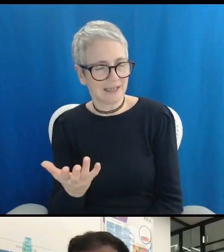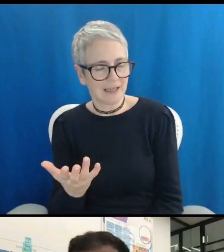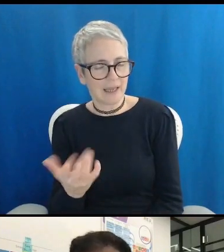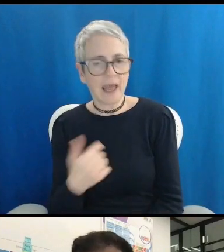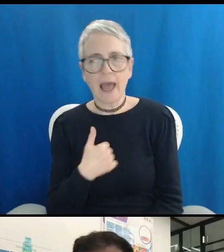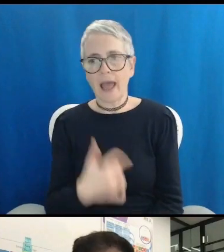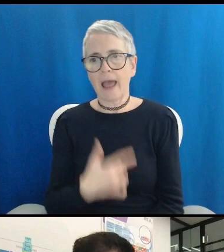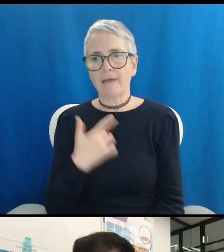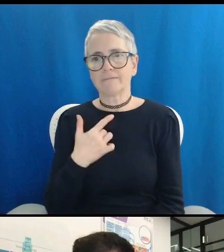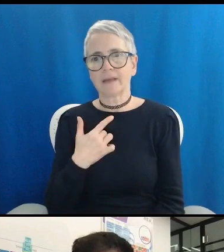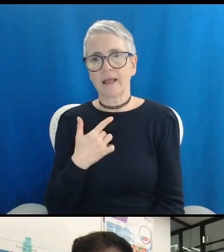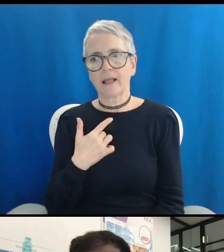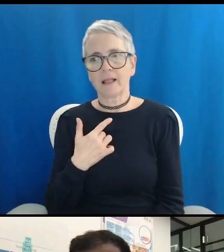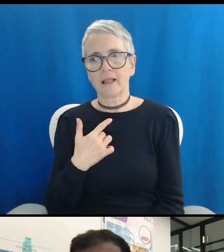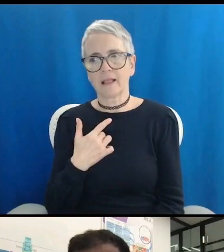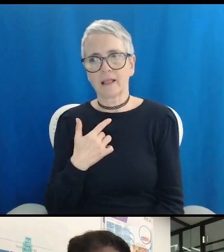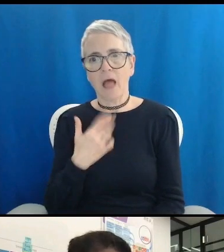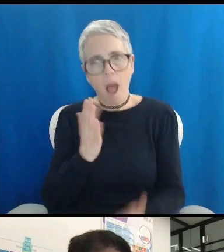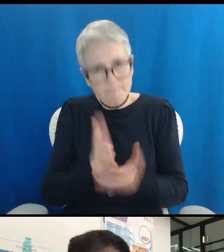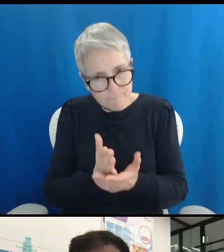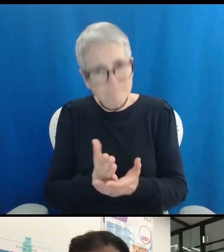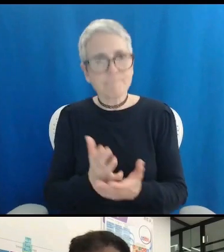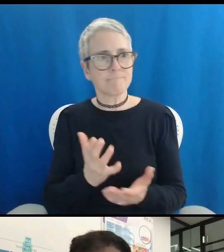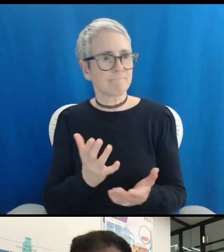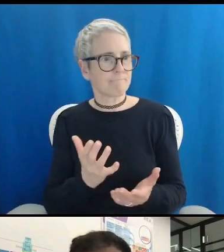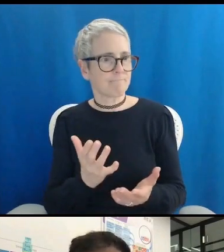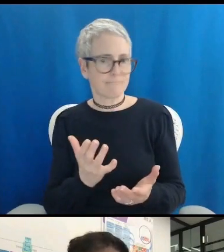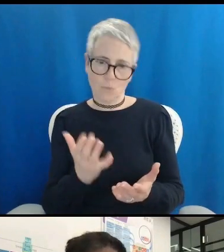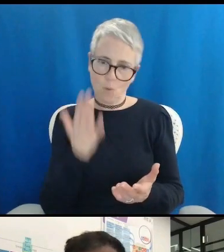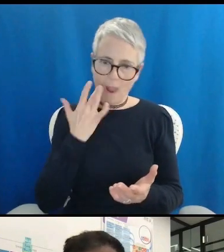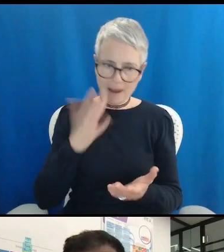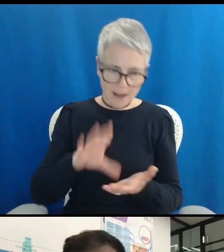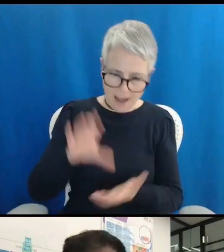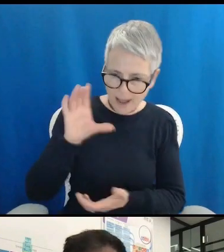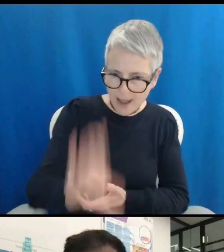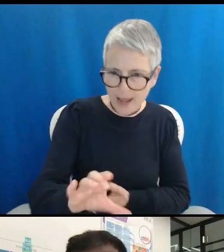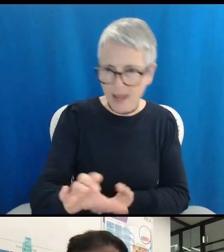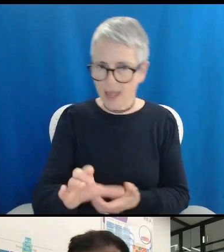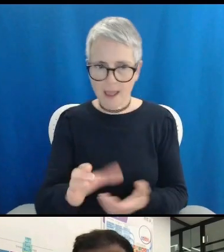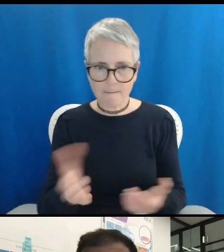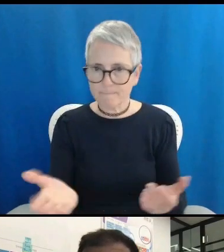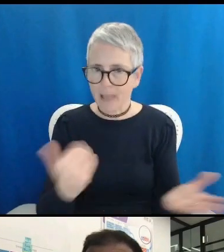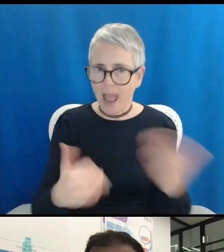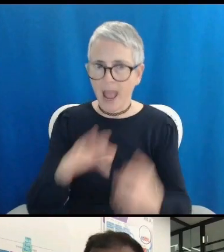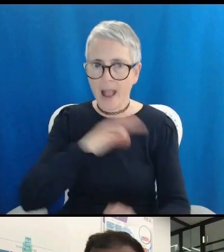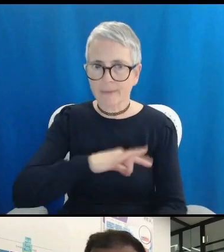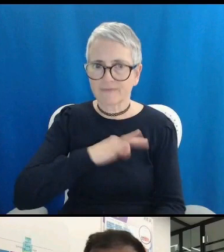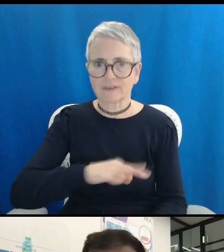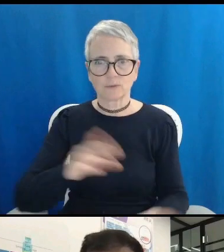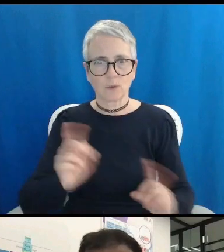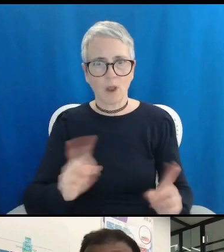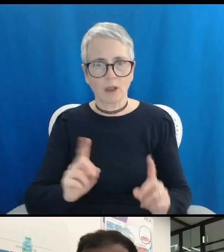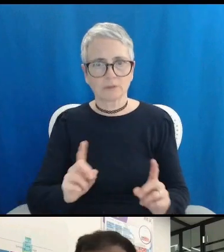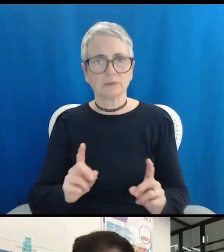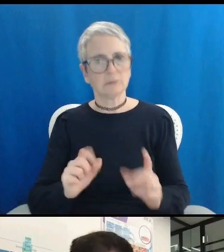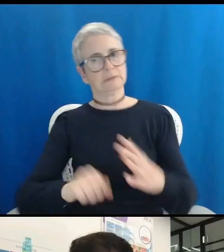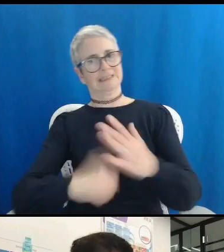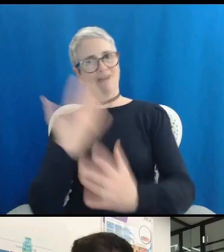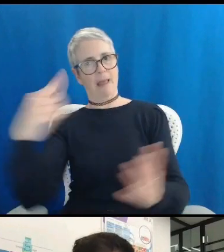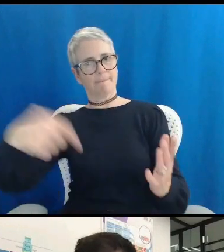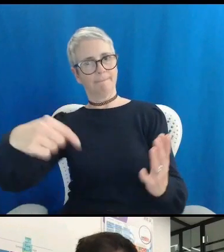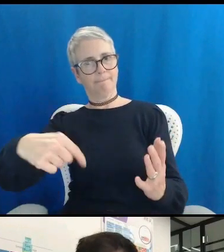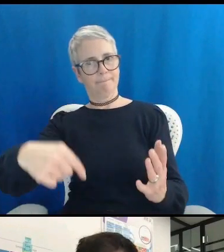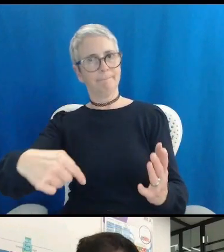the real ROI of inclusion, of accessibility, is to doing the connection, to develop your innovative product with